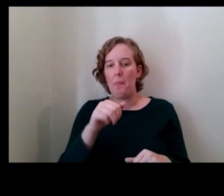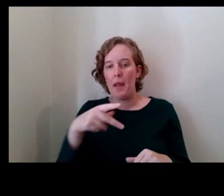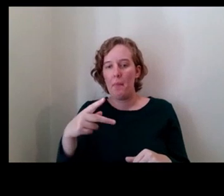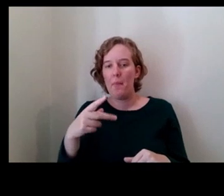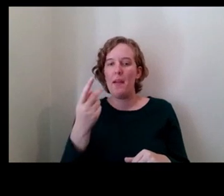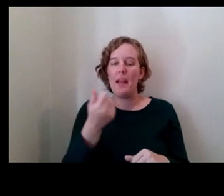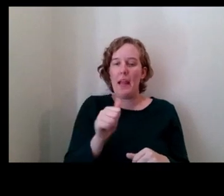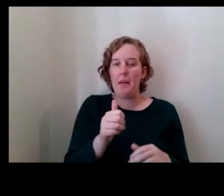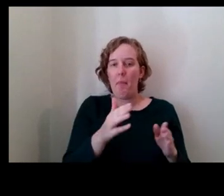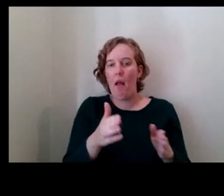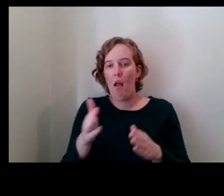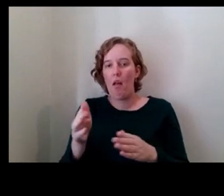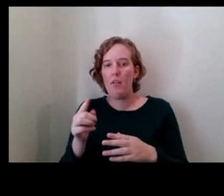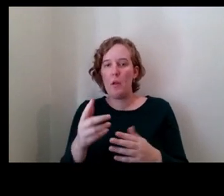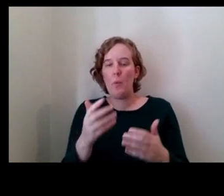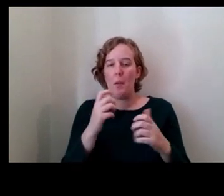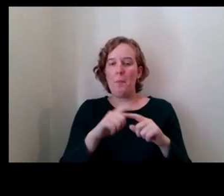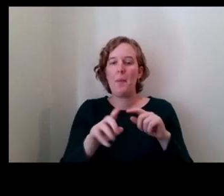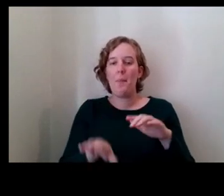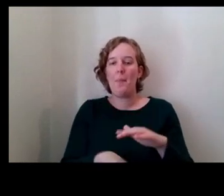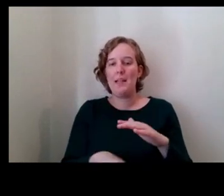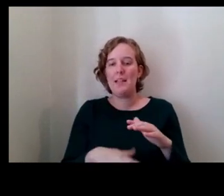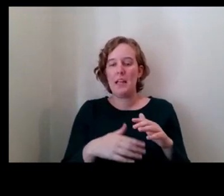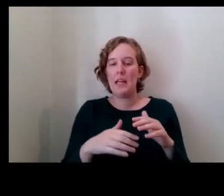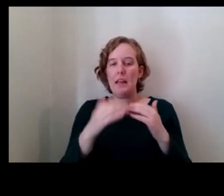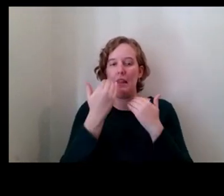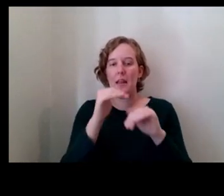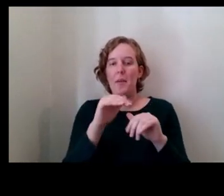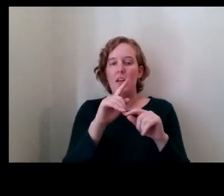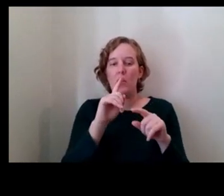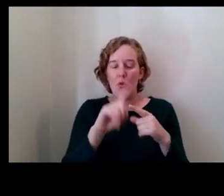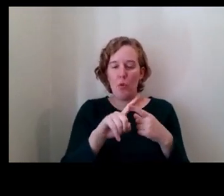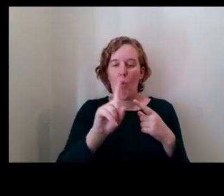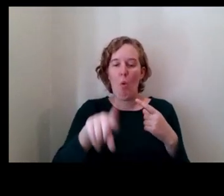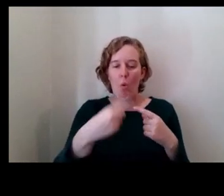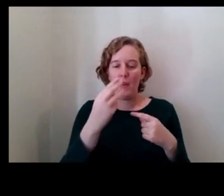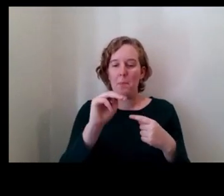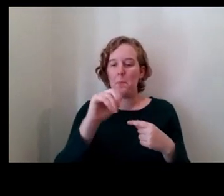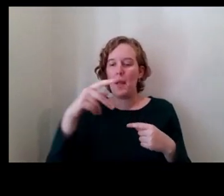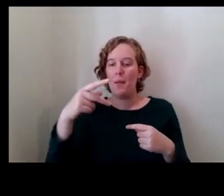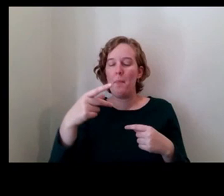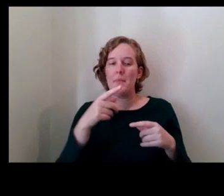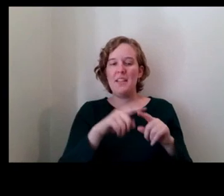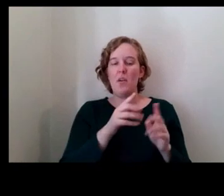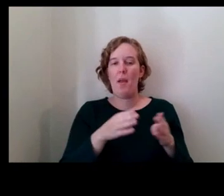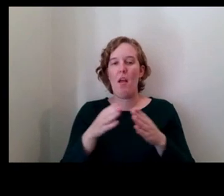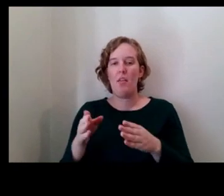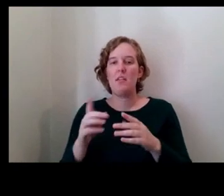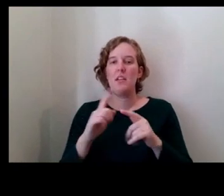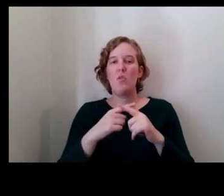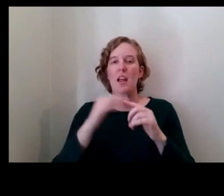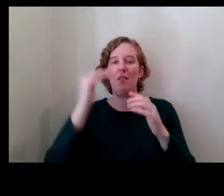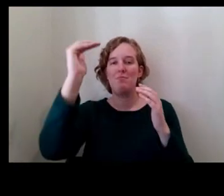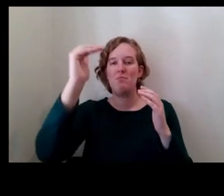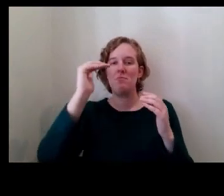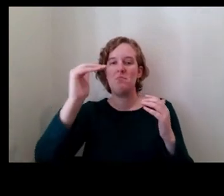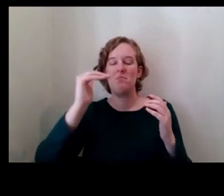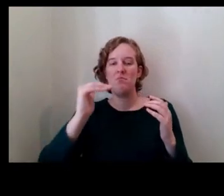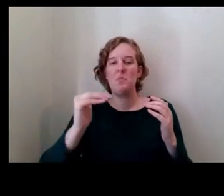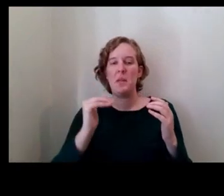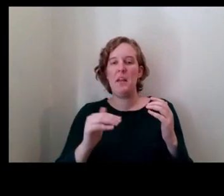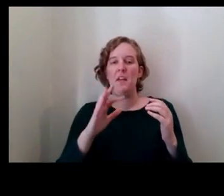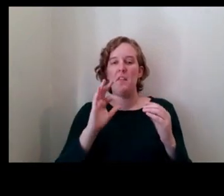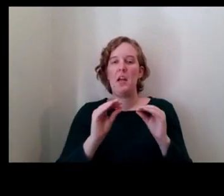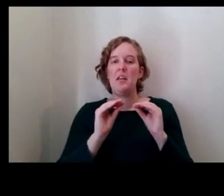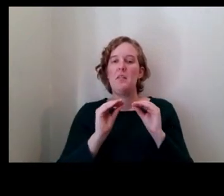any path you want, but fundamentally you're limited to mapping out paths. And as you move down the list, you find that you get